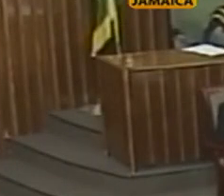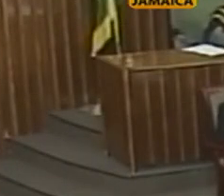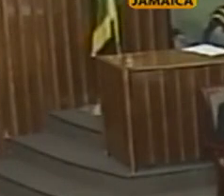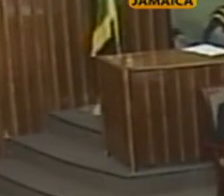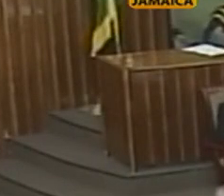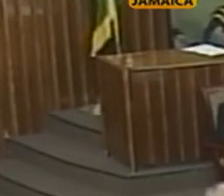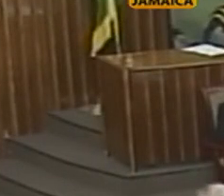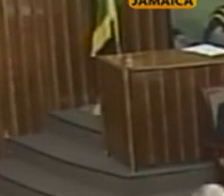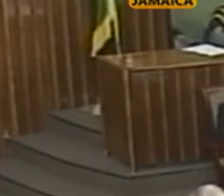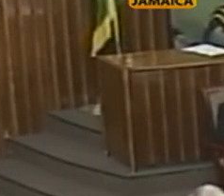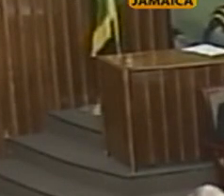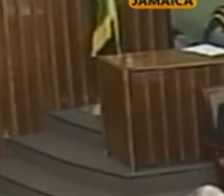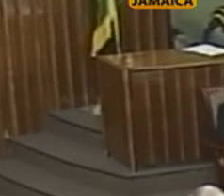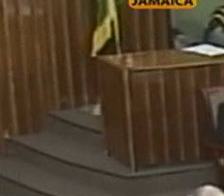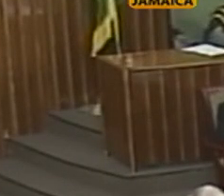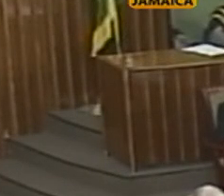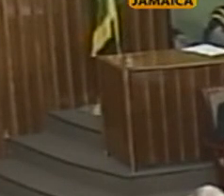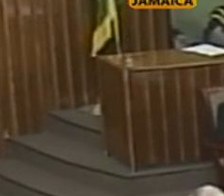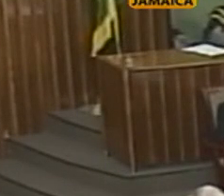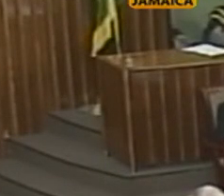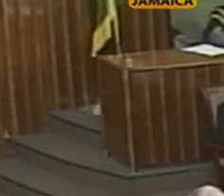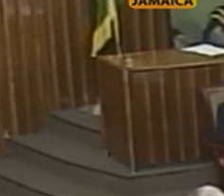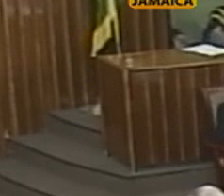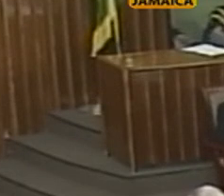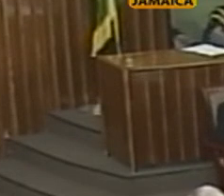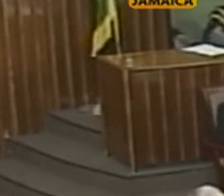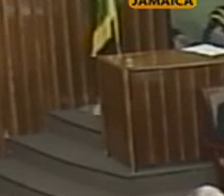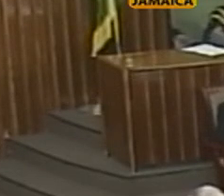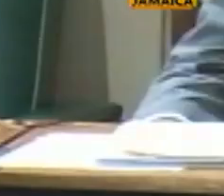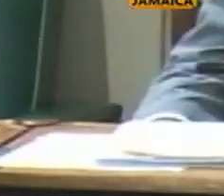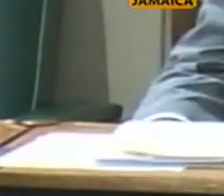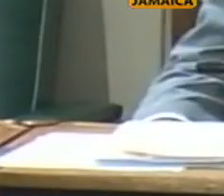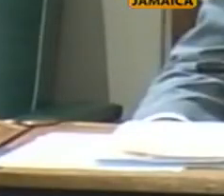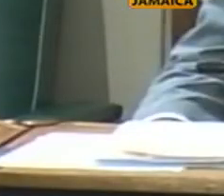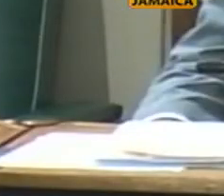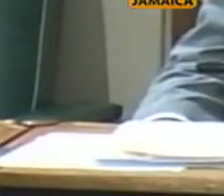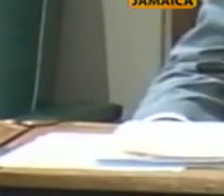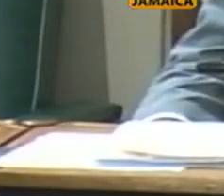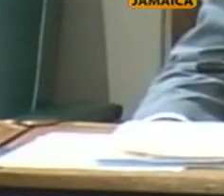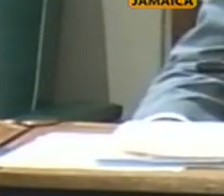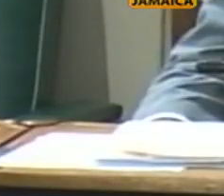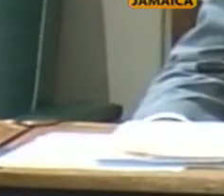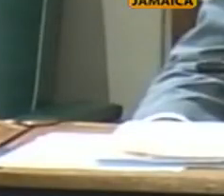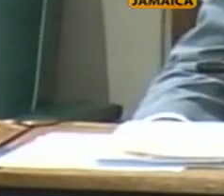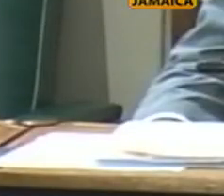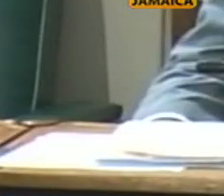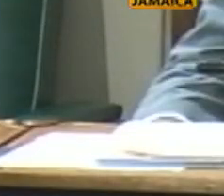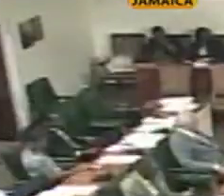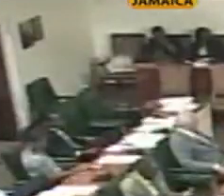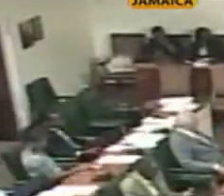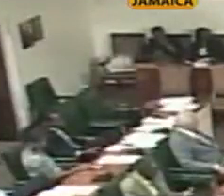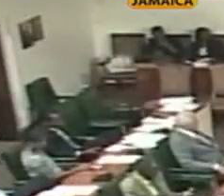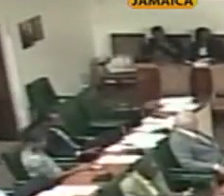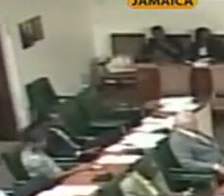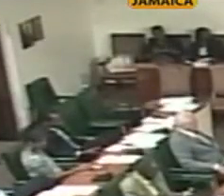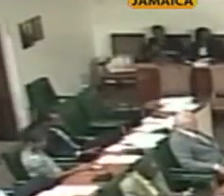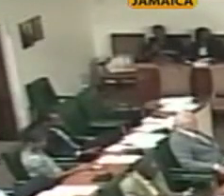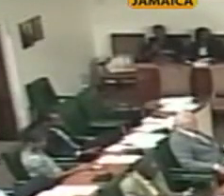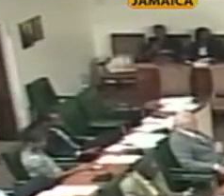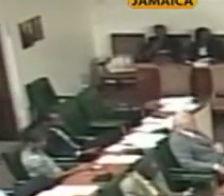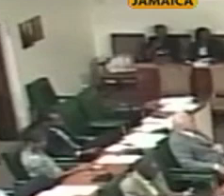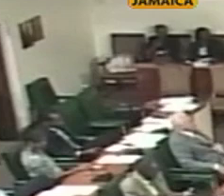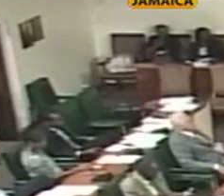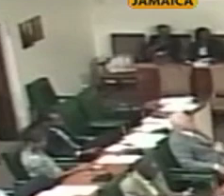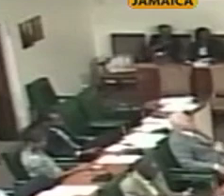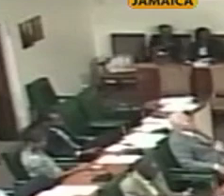do so, then we would ask you not to do it. But we are debating questions which